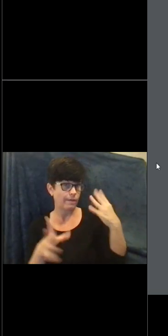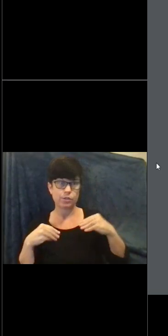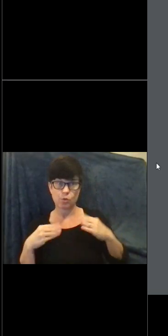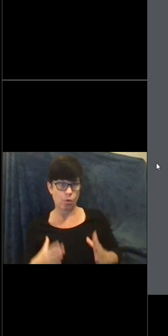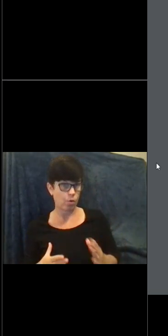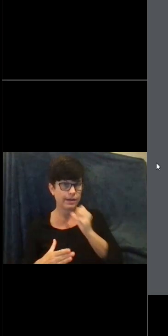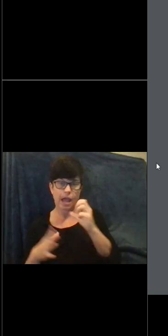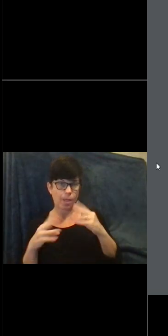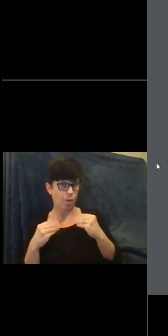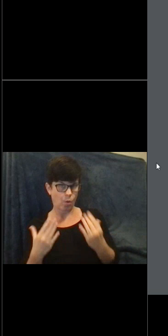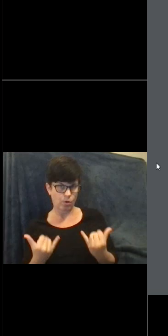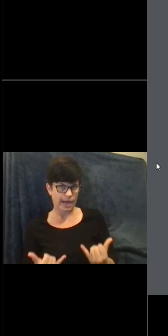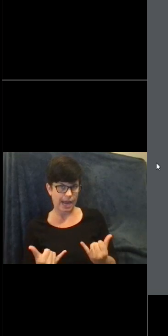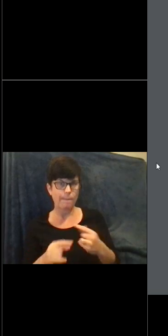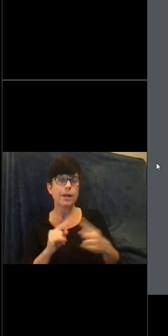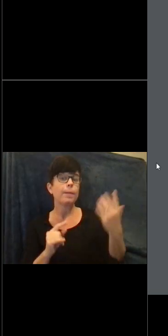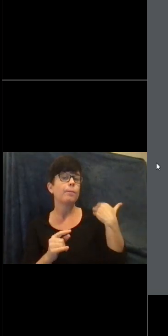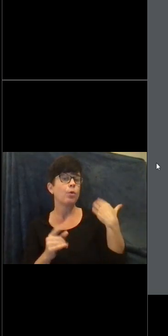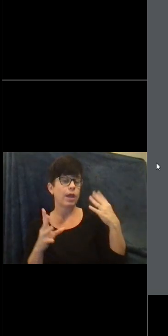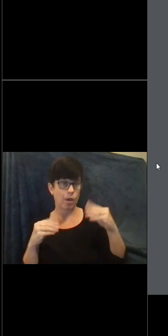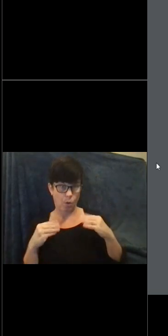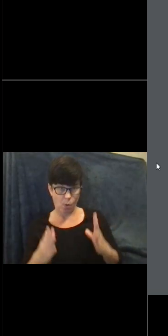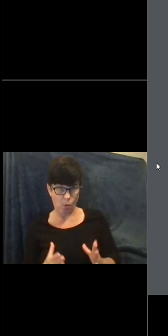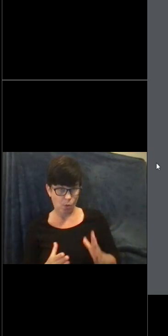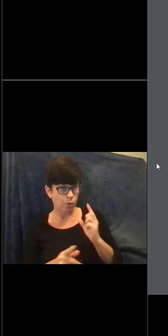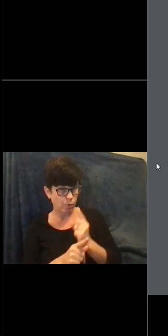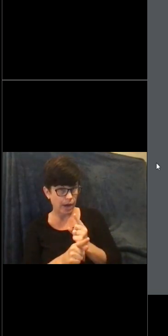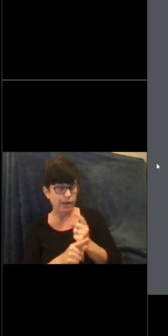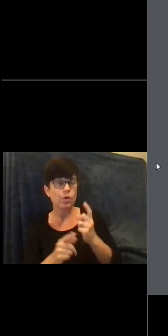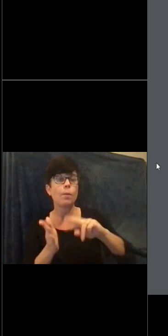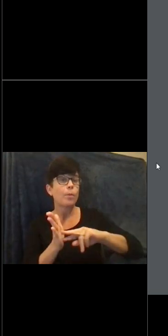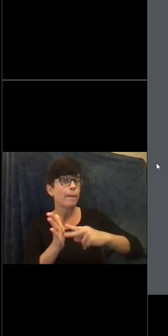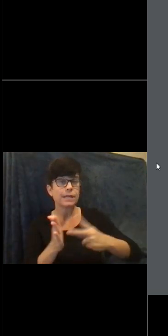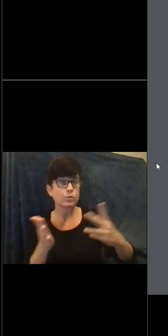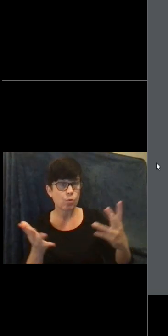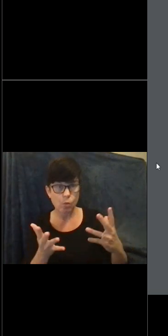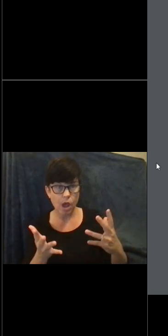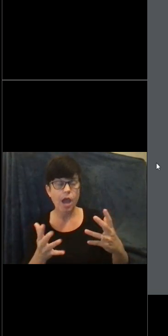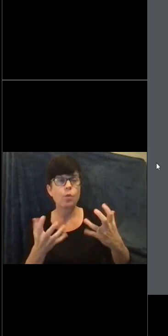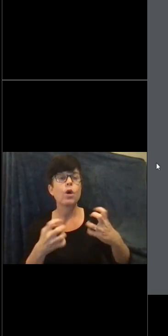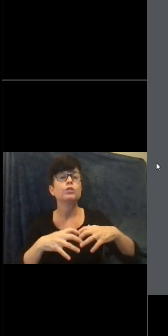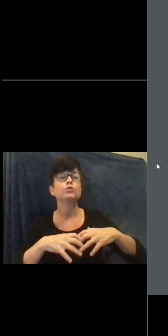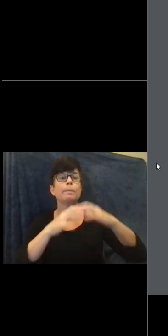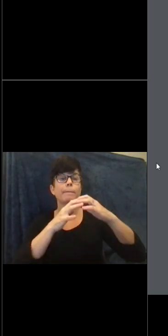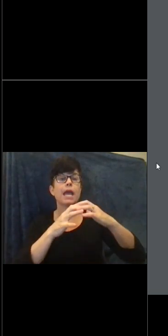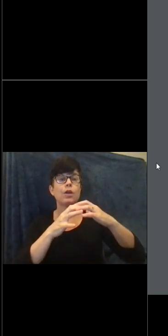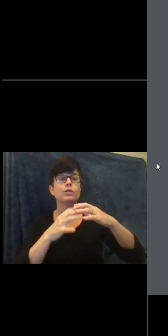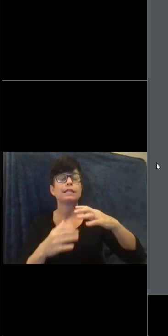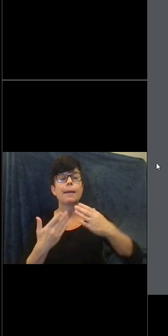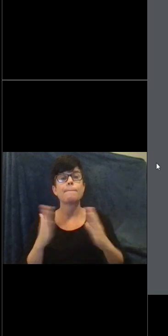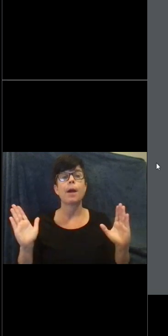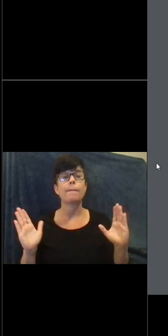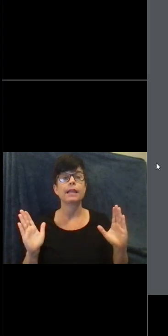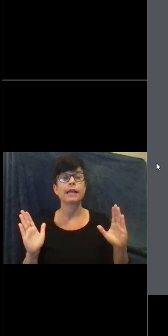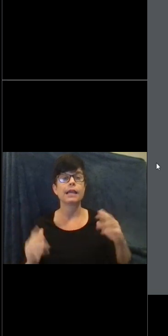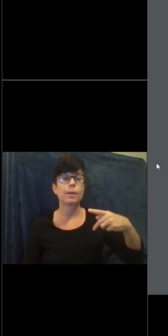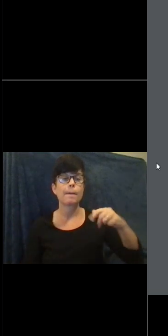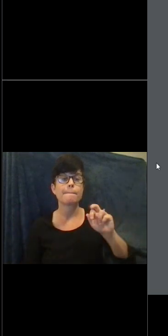current owner. The prior owner, with the purpose of potentially constructing a public park. And